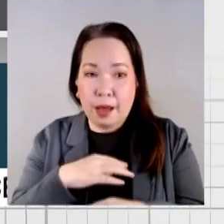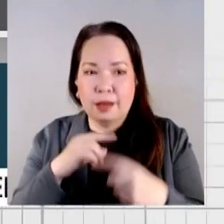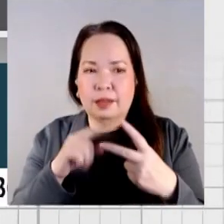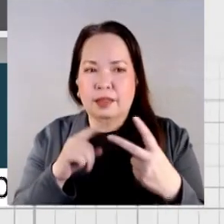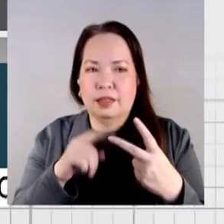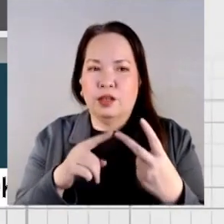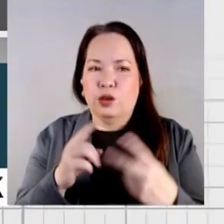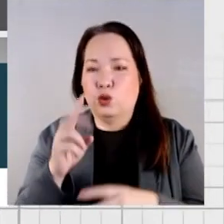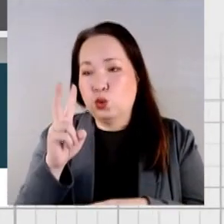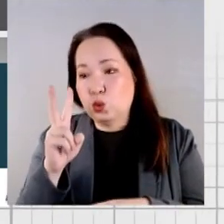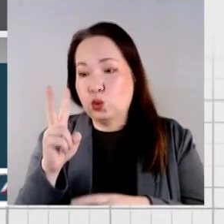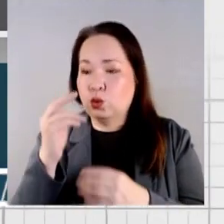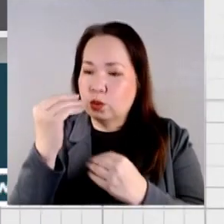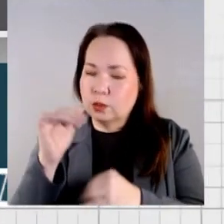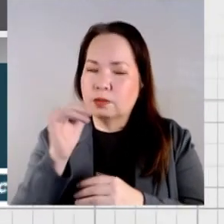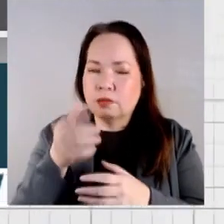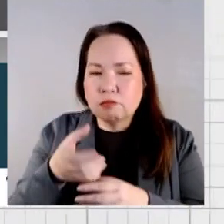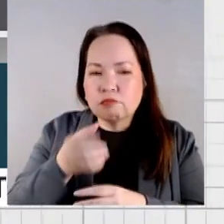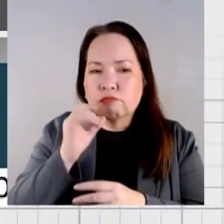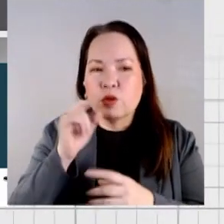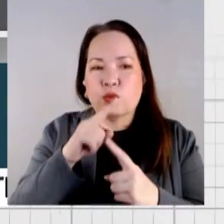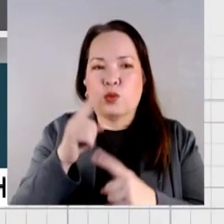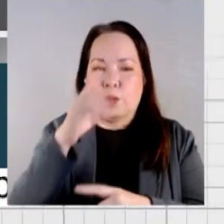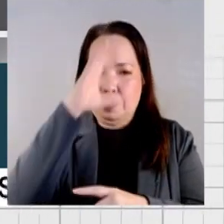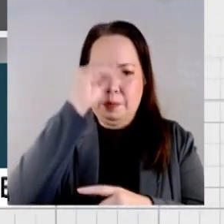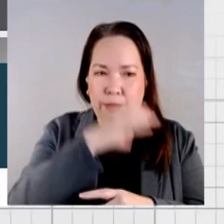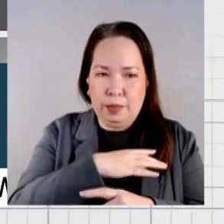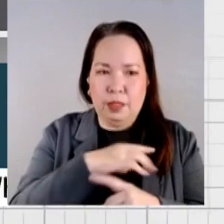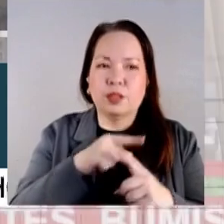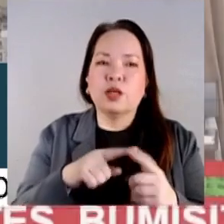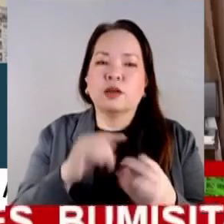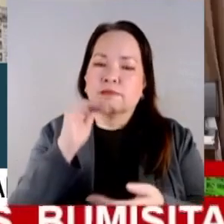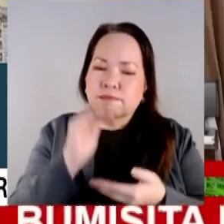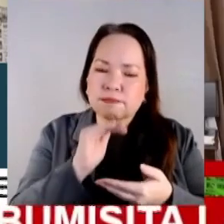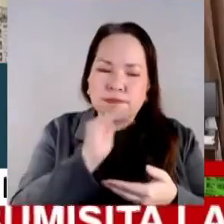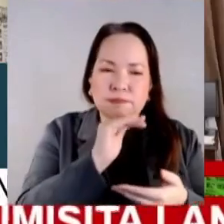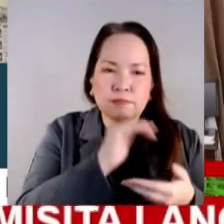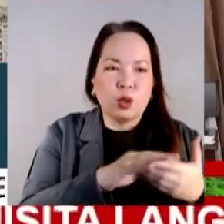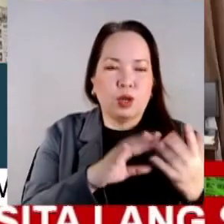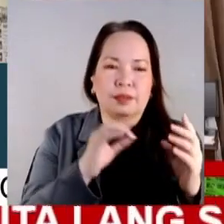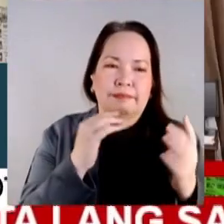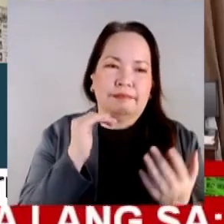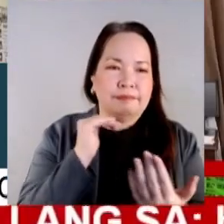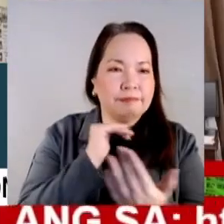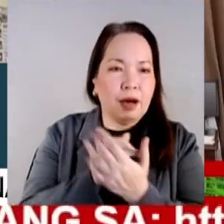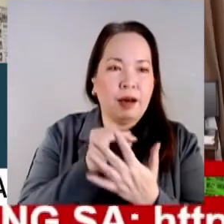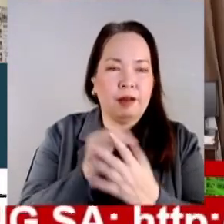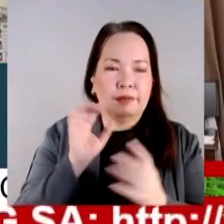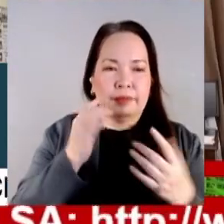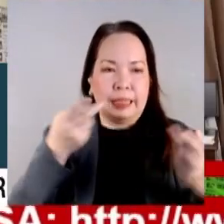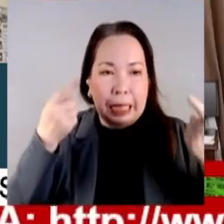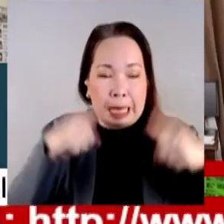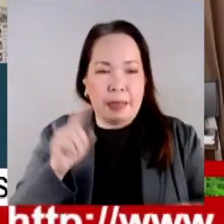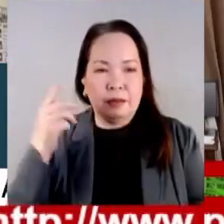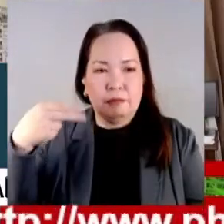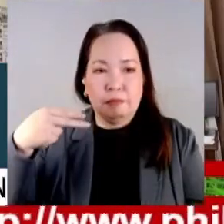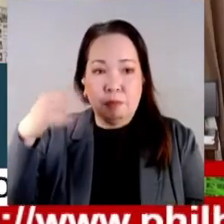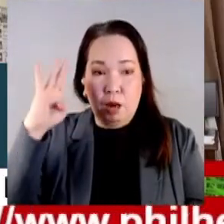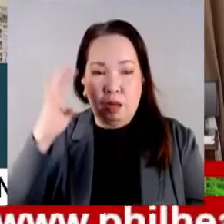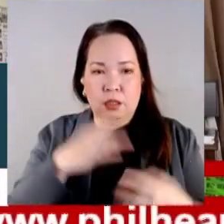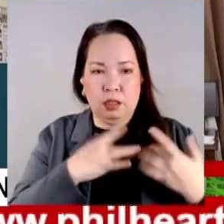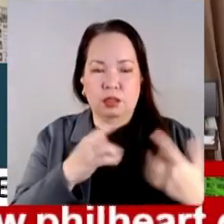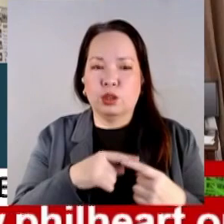day for men. Anything more than this raises the risk of high blood pressure. Yung pong pag-exceed, pag-binge